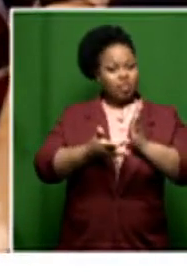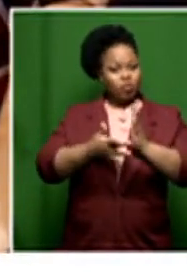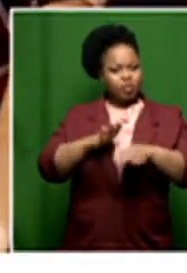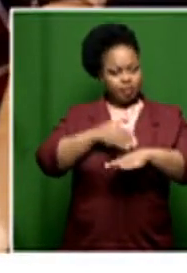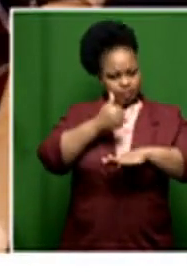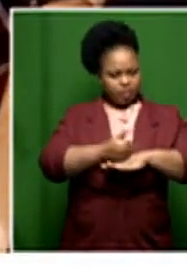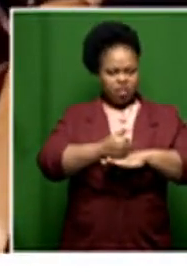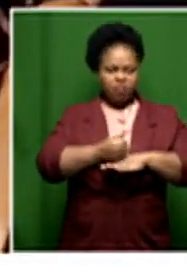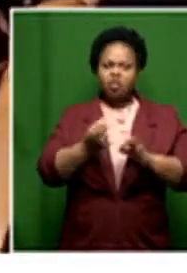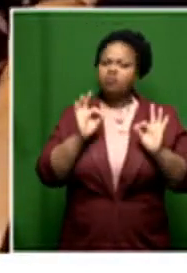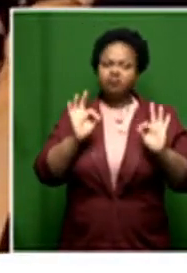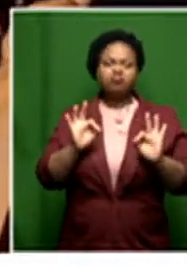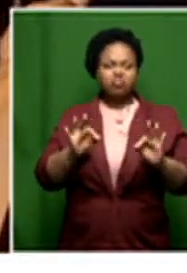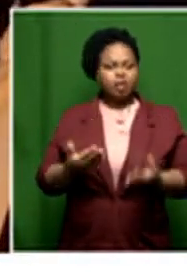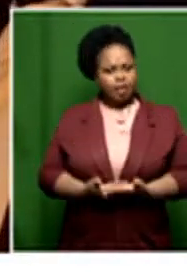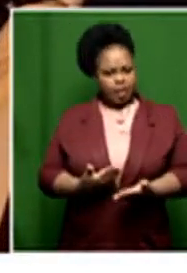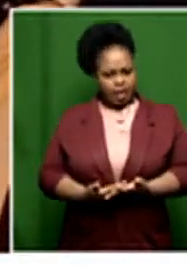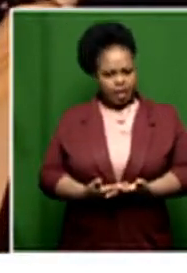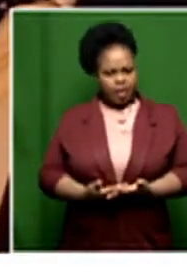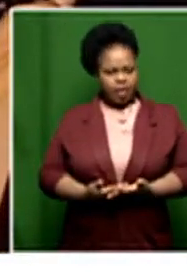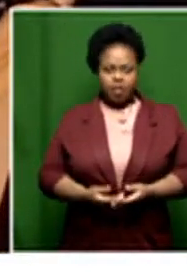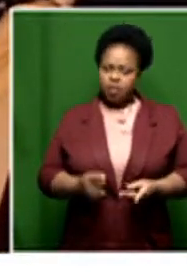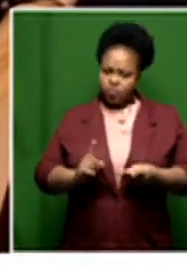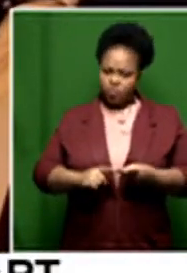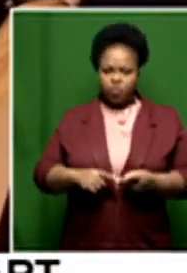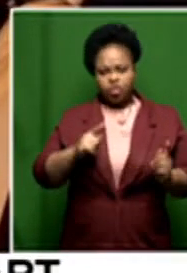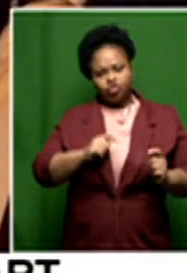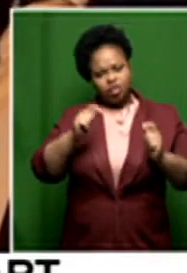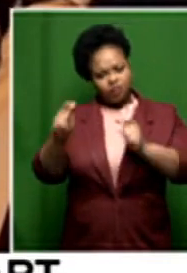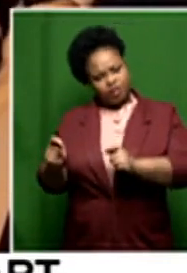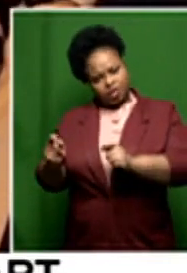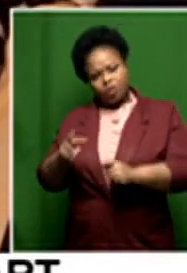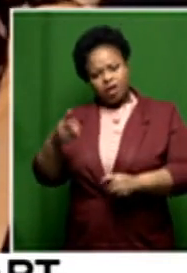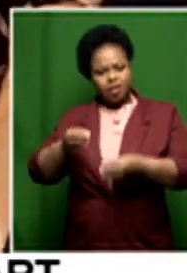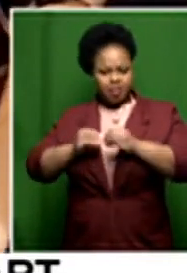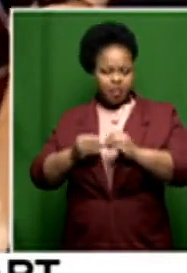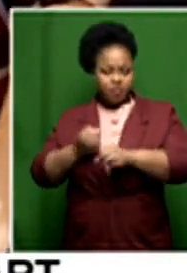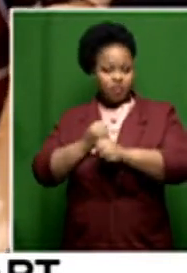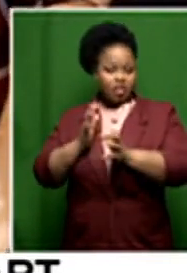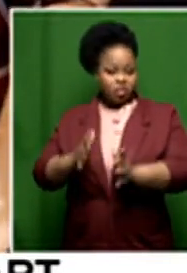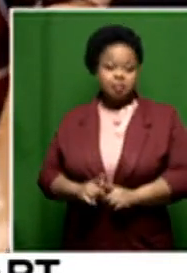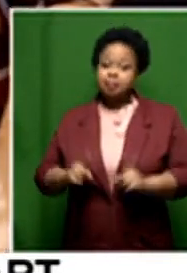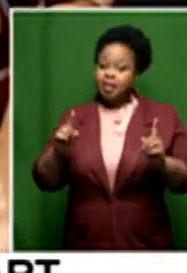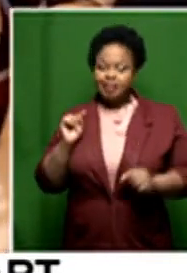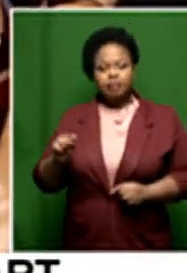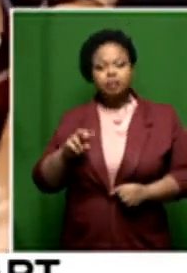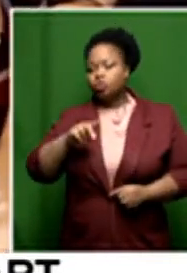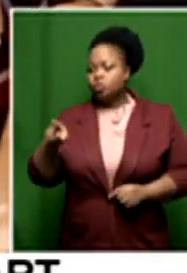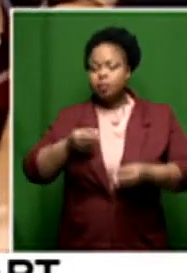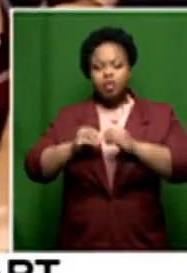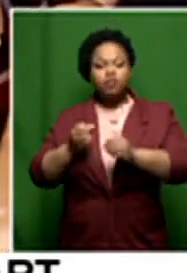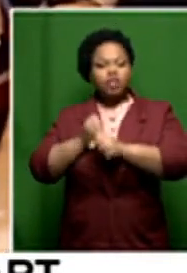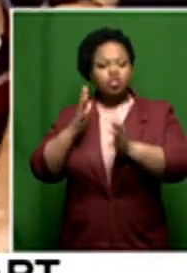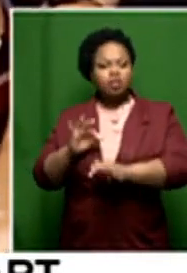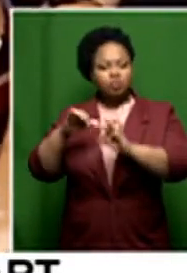free to set this technology up, that it is free to transfer that to other manufacturers, but that then those manufacturers